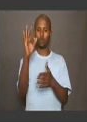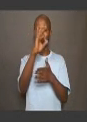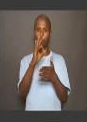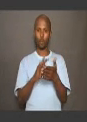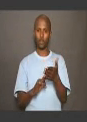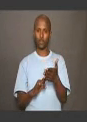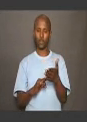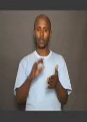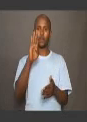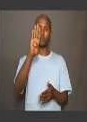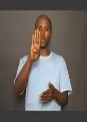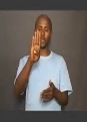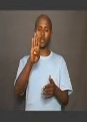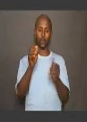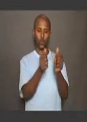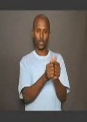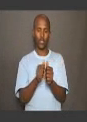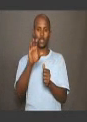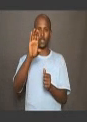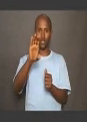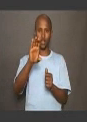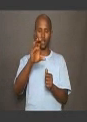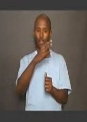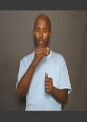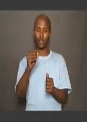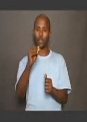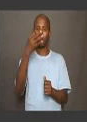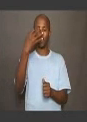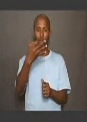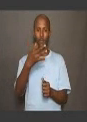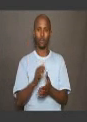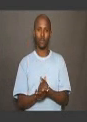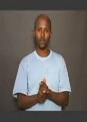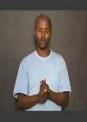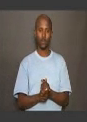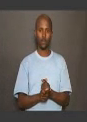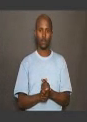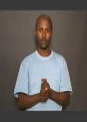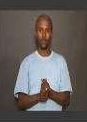joining B with C and F.